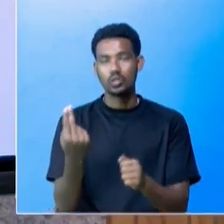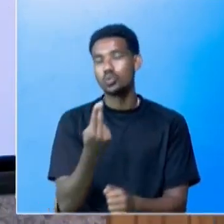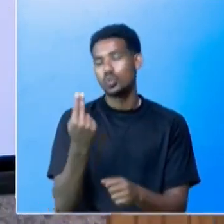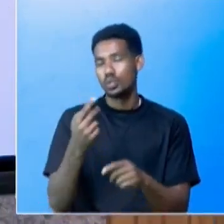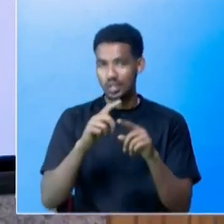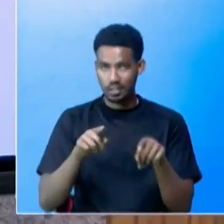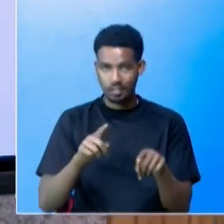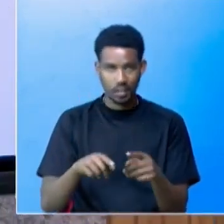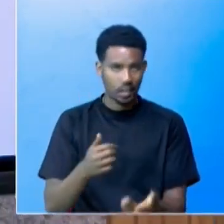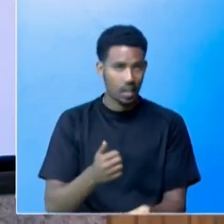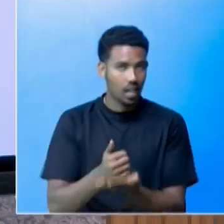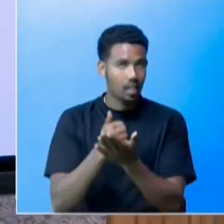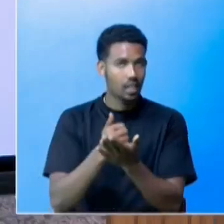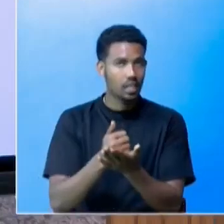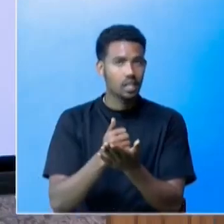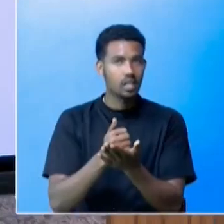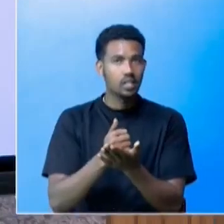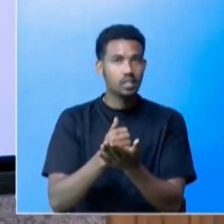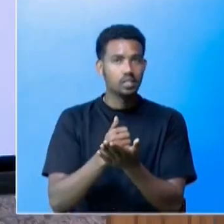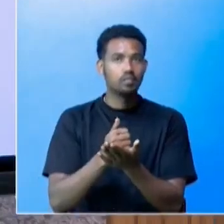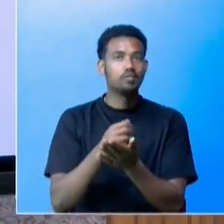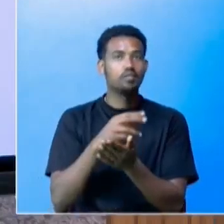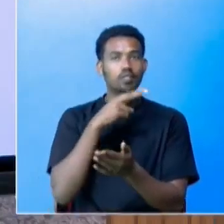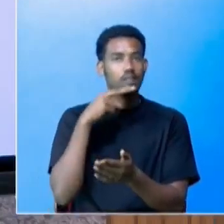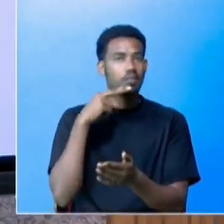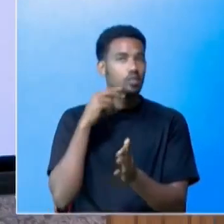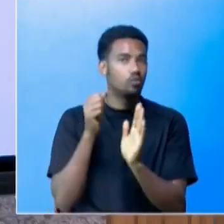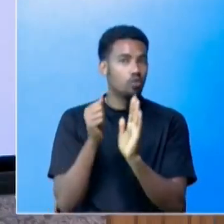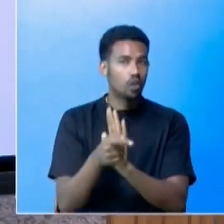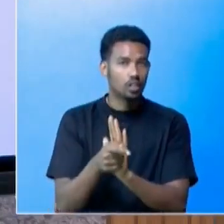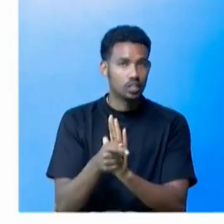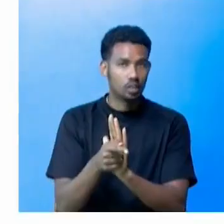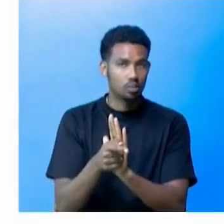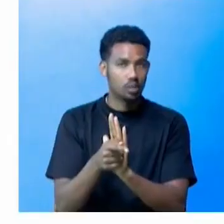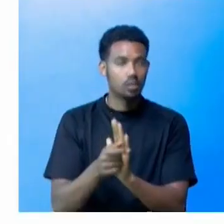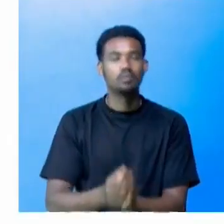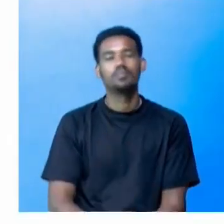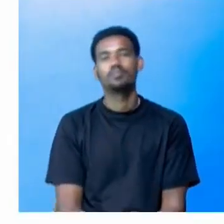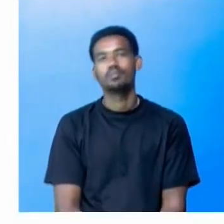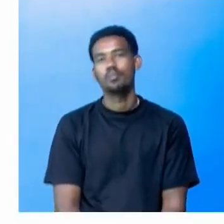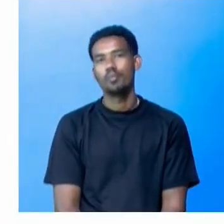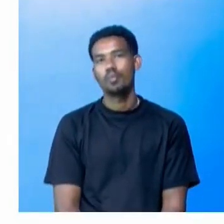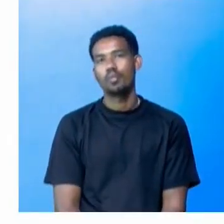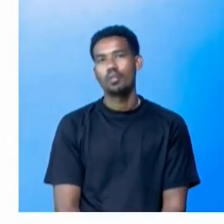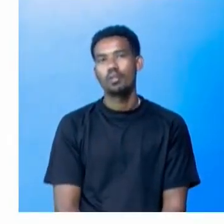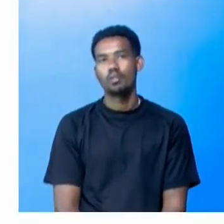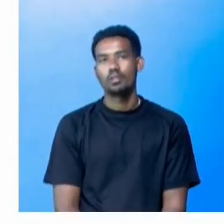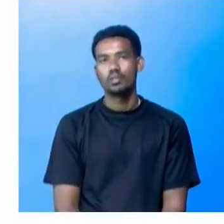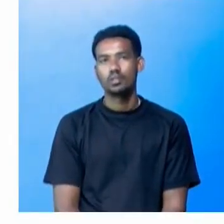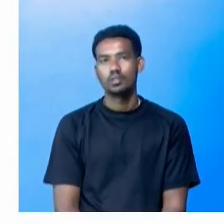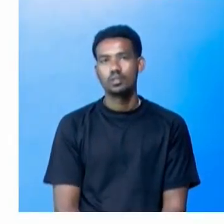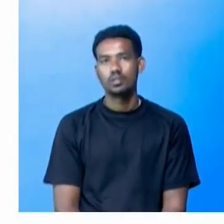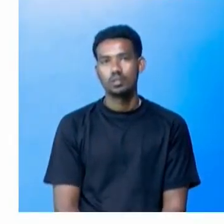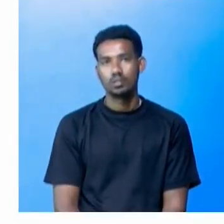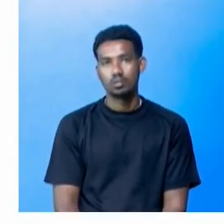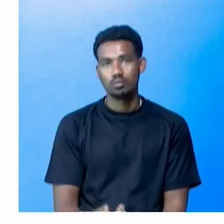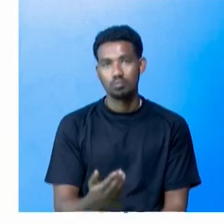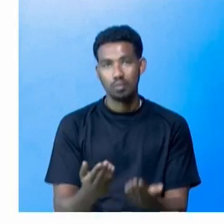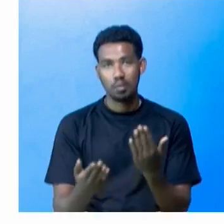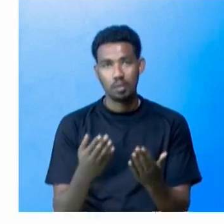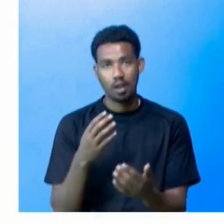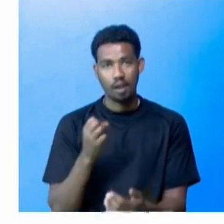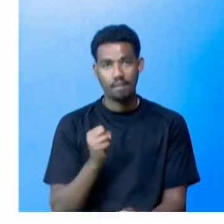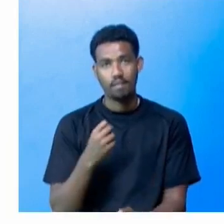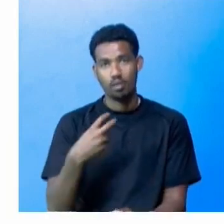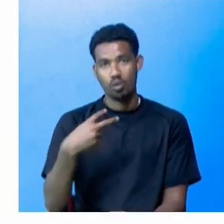different helping or modal verbs, like for example, here it is have. We can use easily by